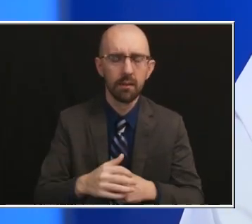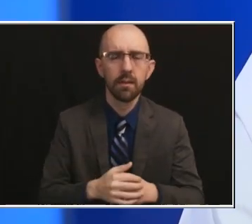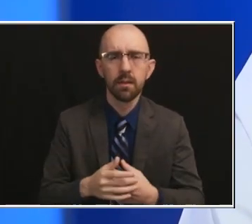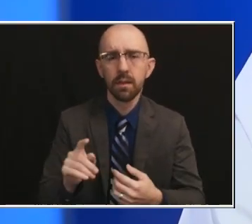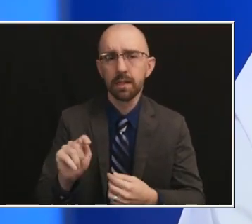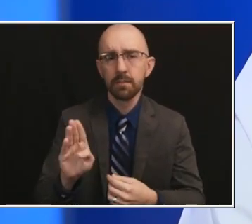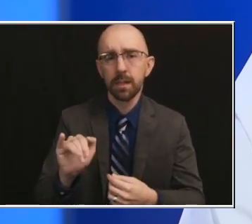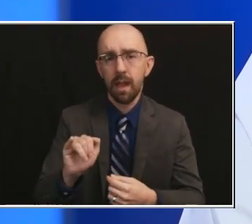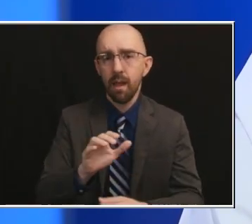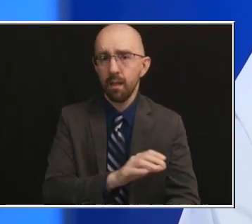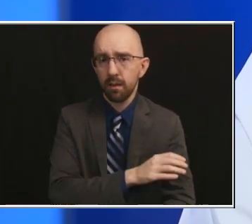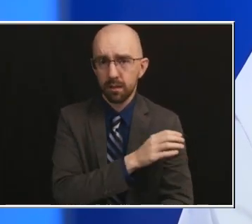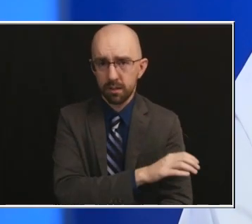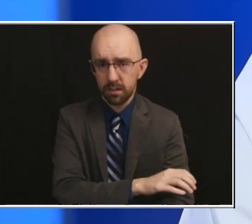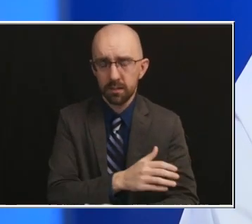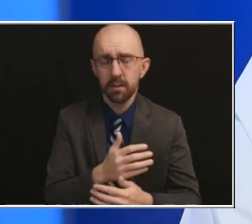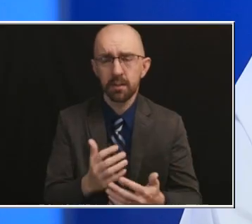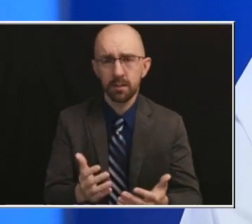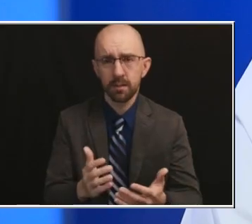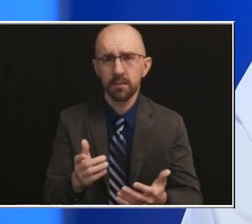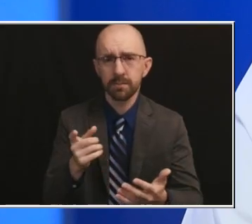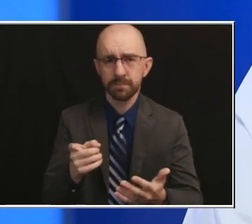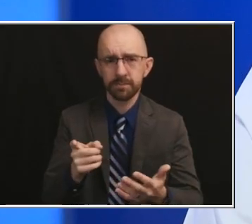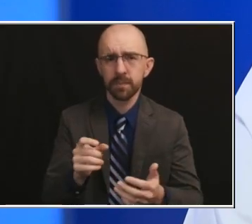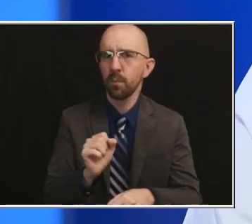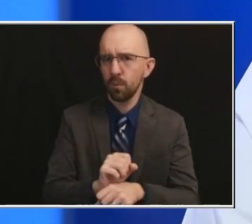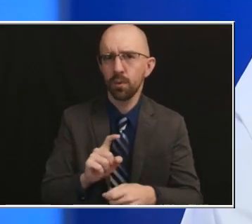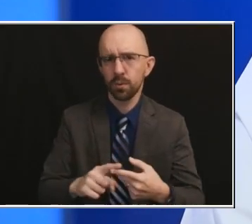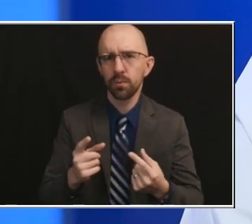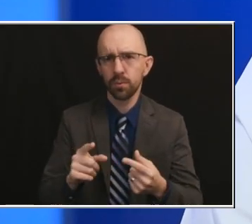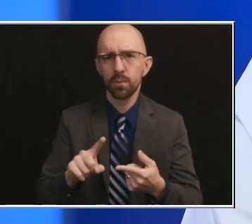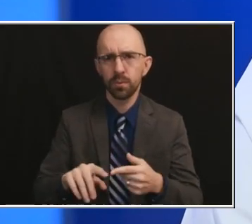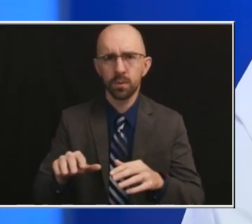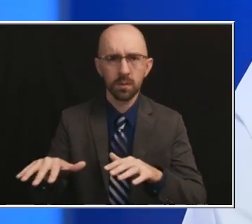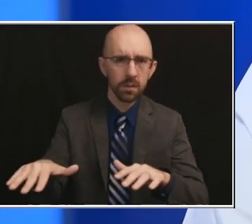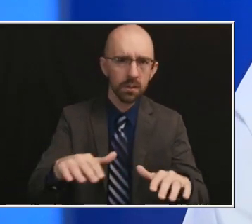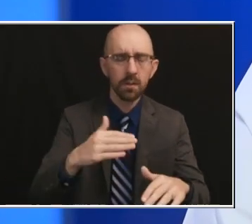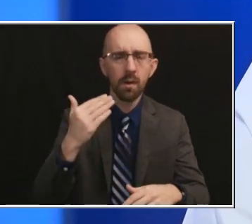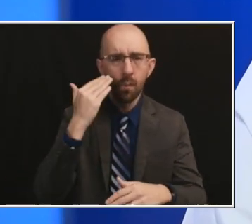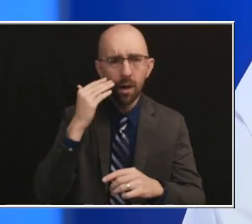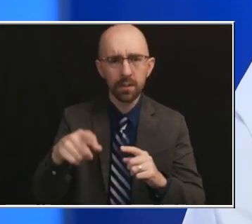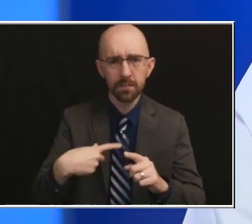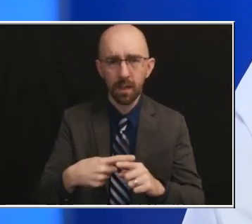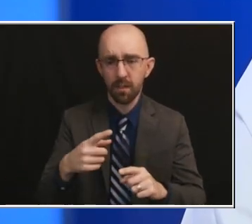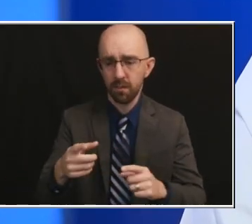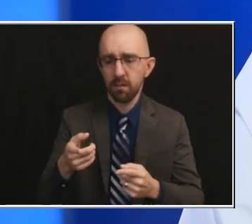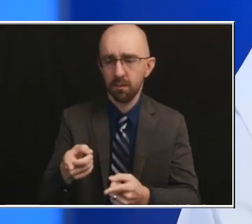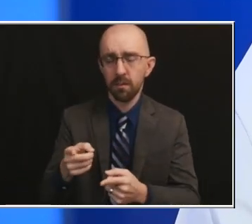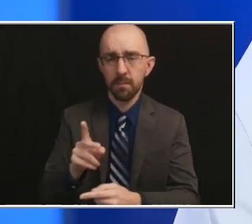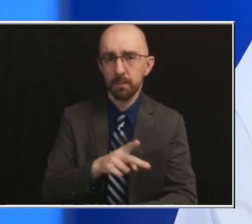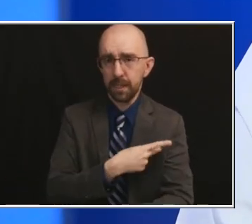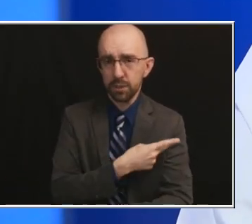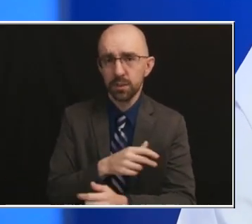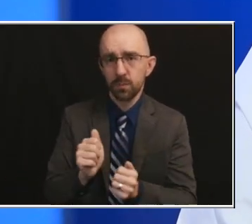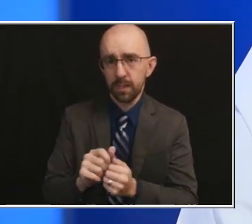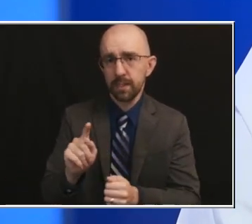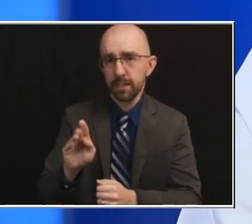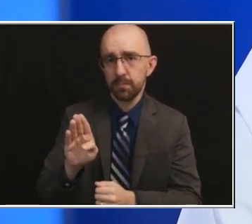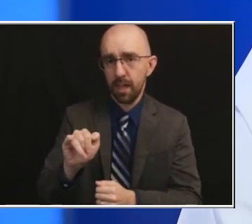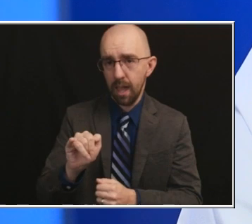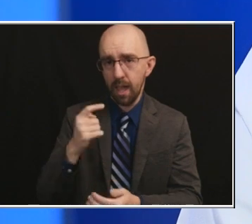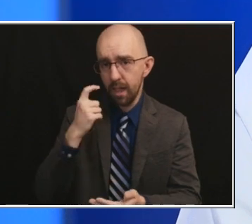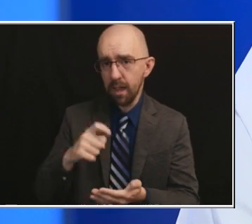clinic, there's work to do to spread some awareness about that. Okay, when you see a patient with TBI, even